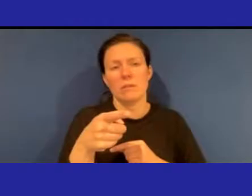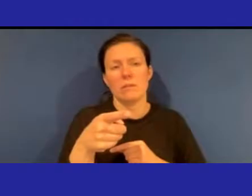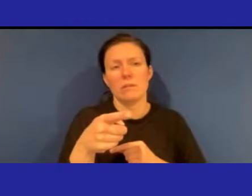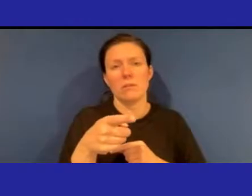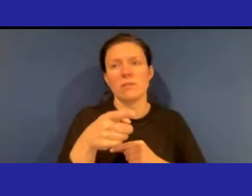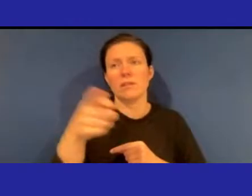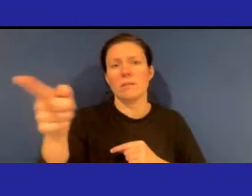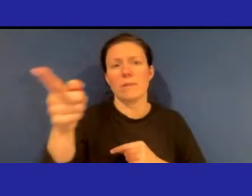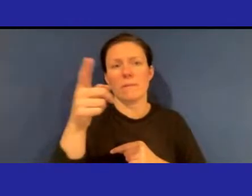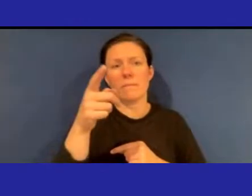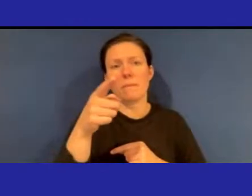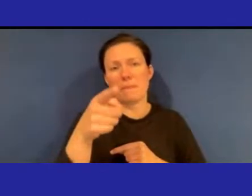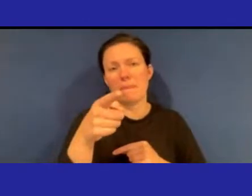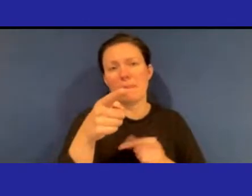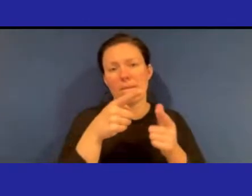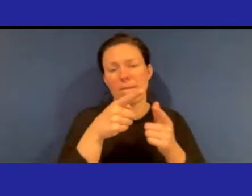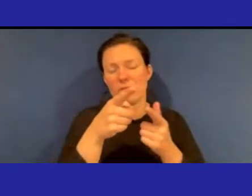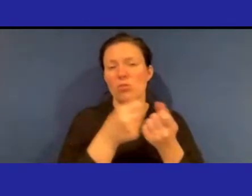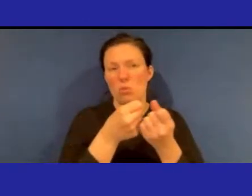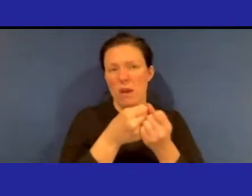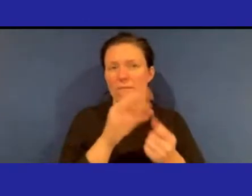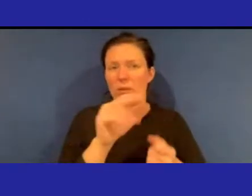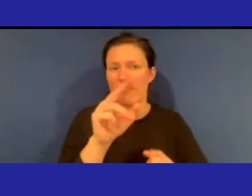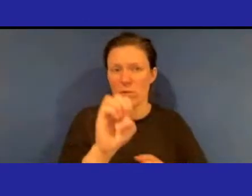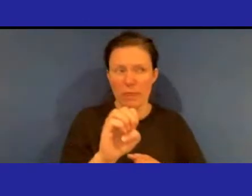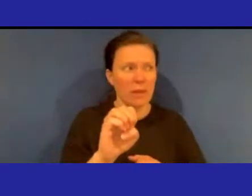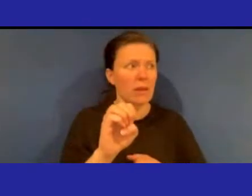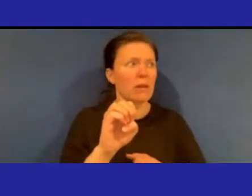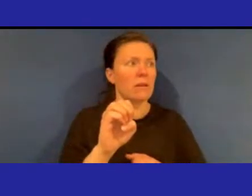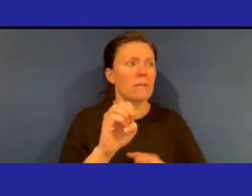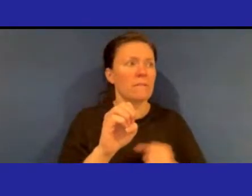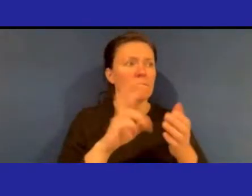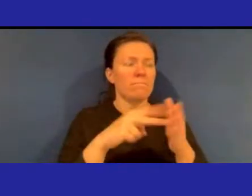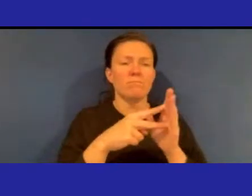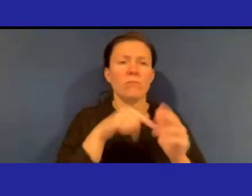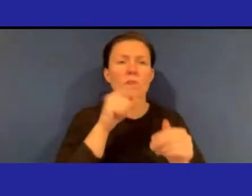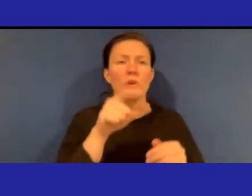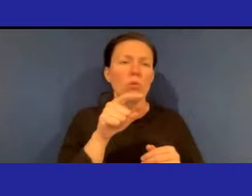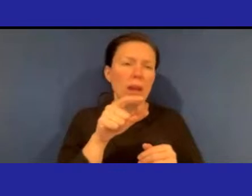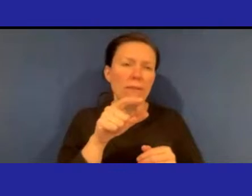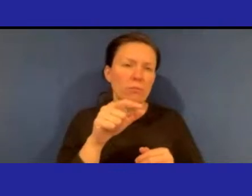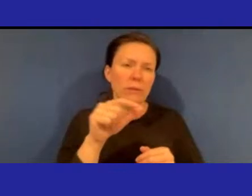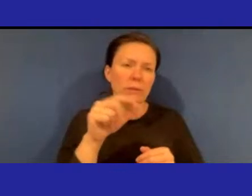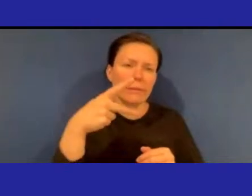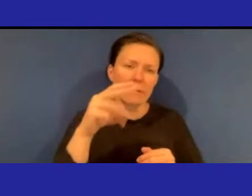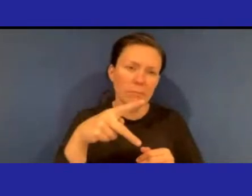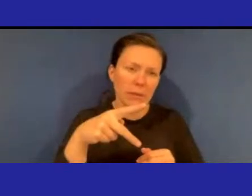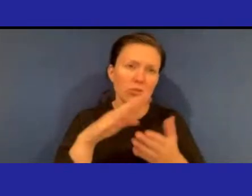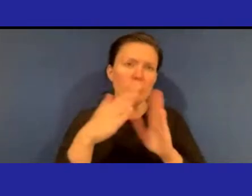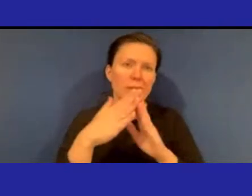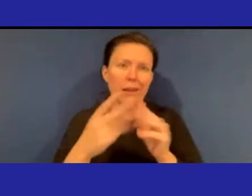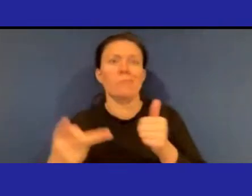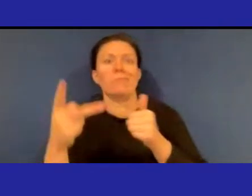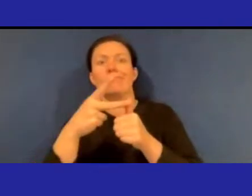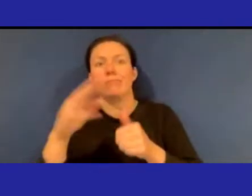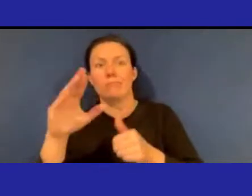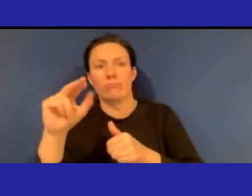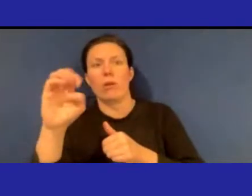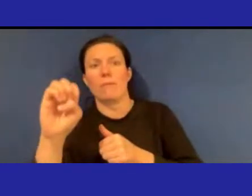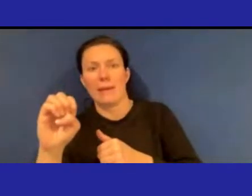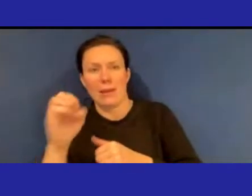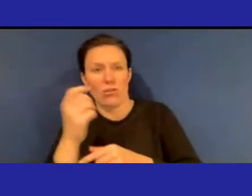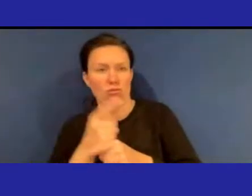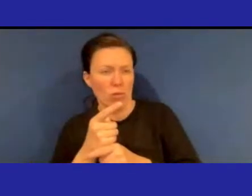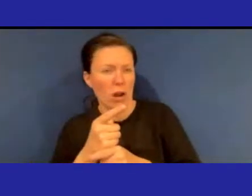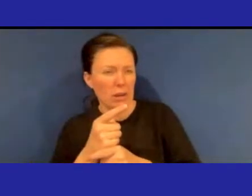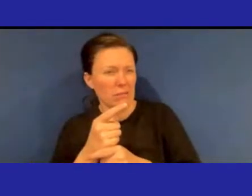primary care. Yeah. In certain circumstances, you don't have to be a primary care doctor to be primary care, right? I mean, it seems like